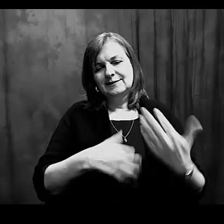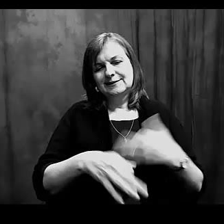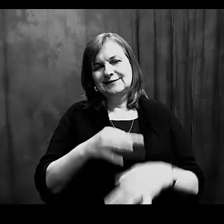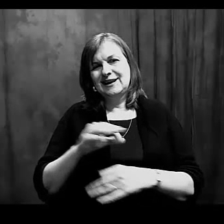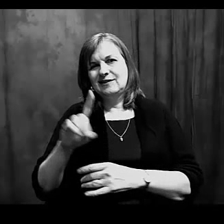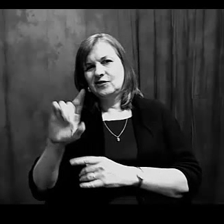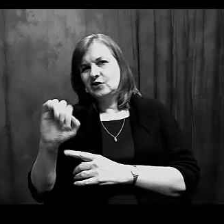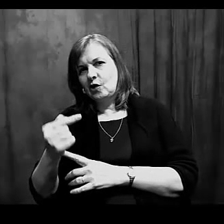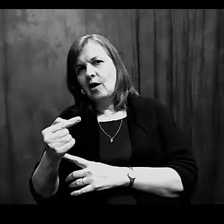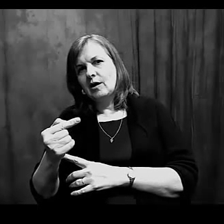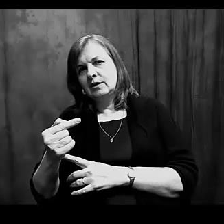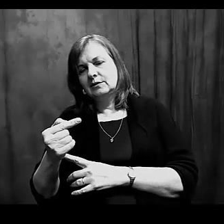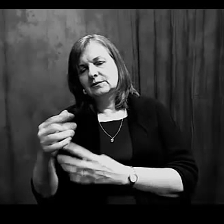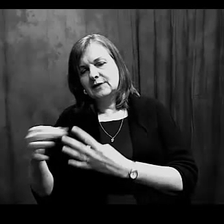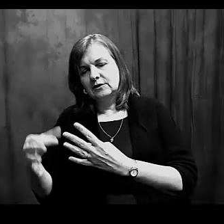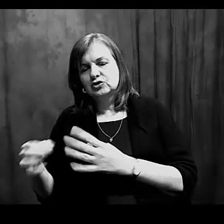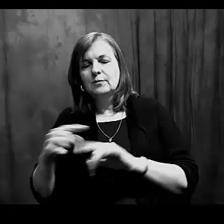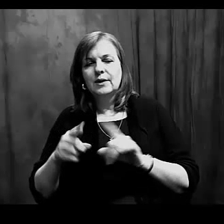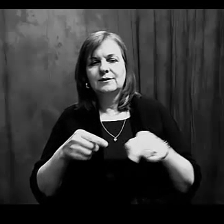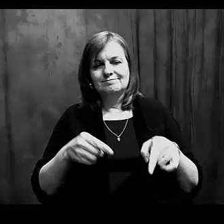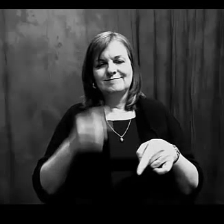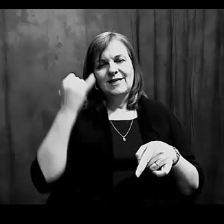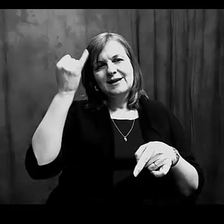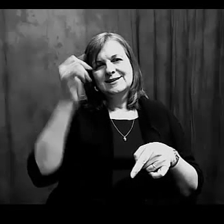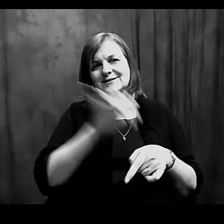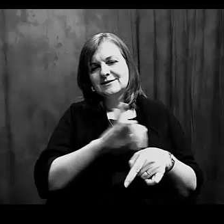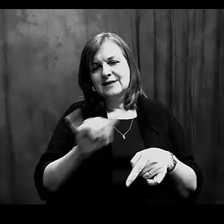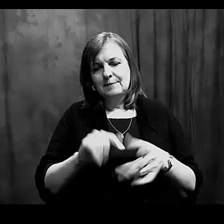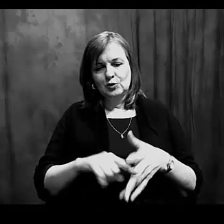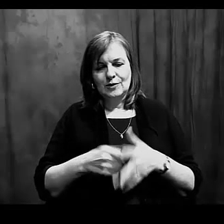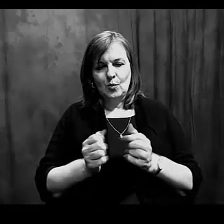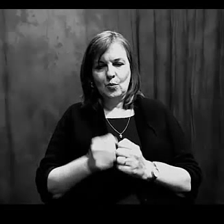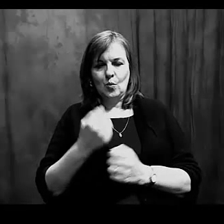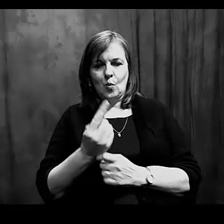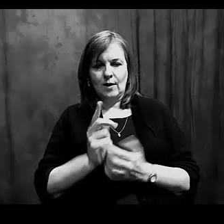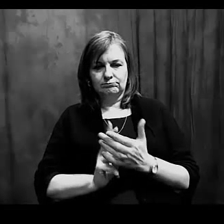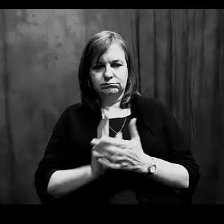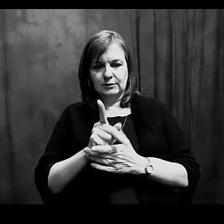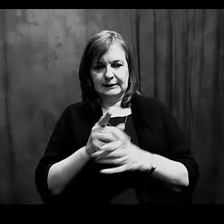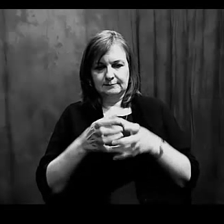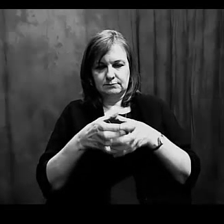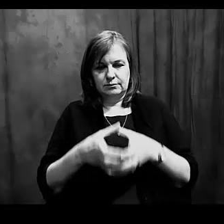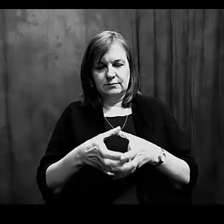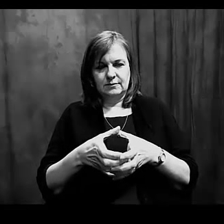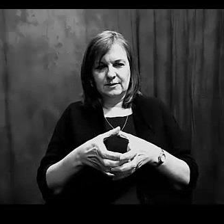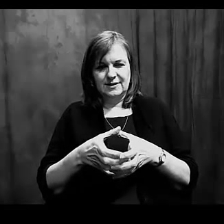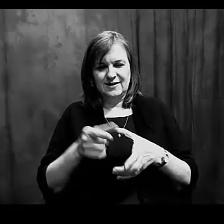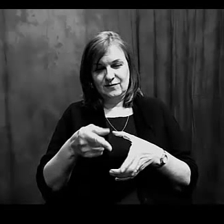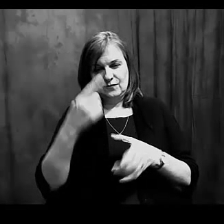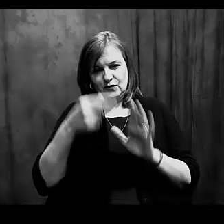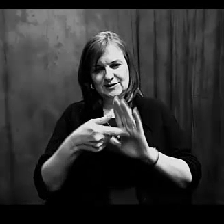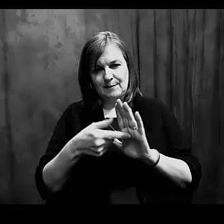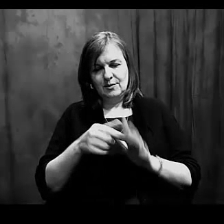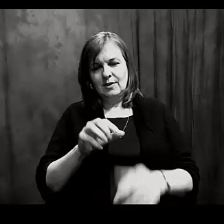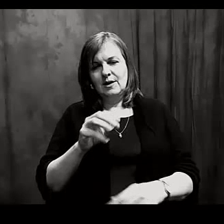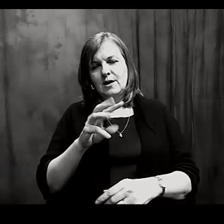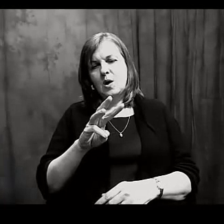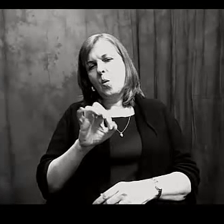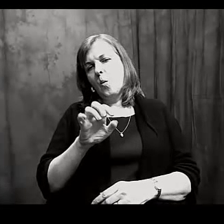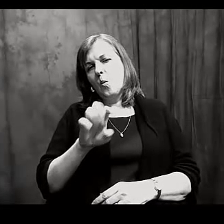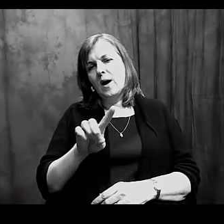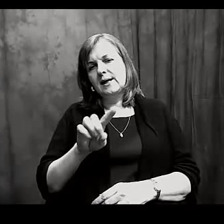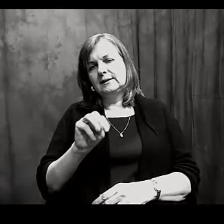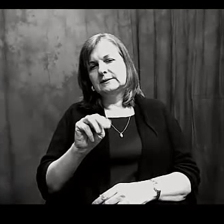agricultural example instead of a dog breed example. But the idea is still the same. You're starting out with a single individual, in this case,